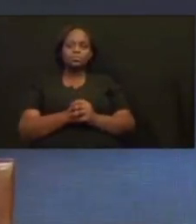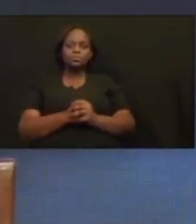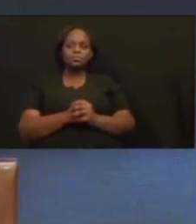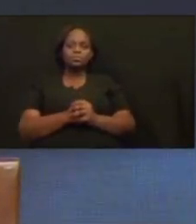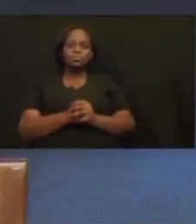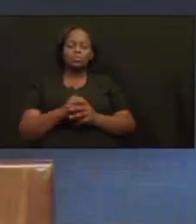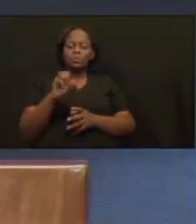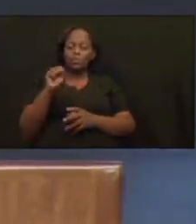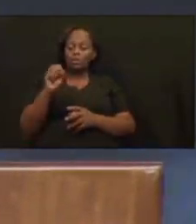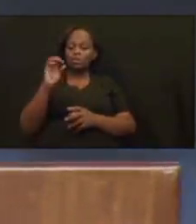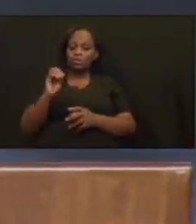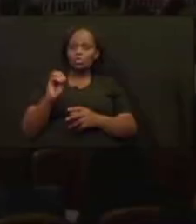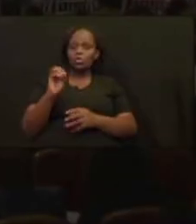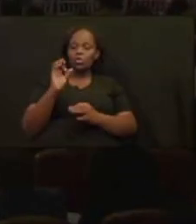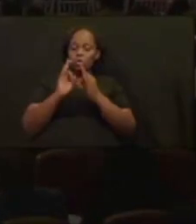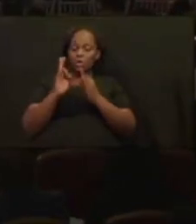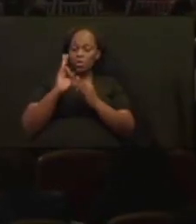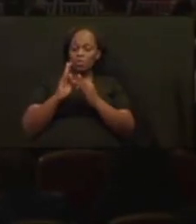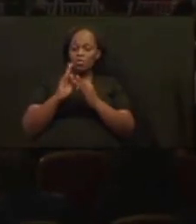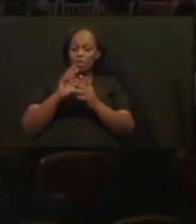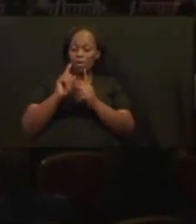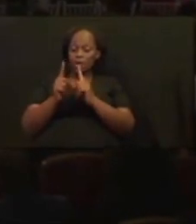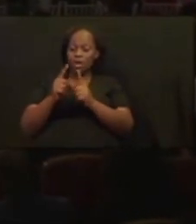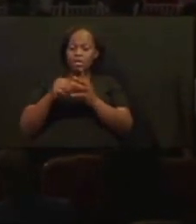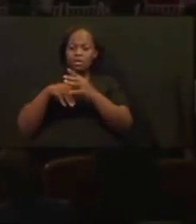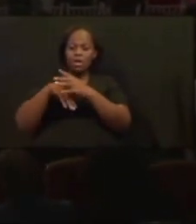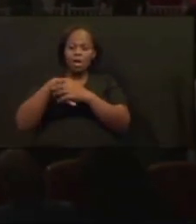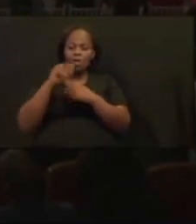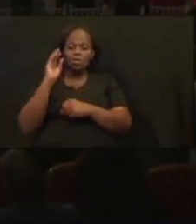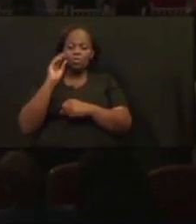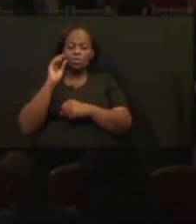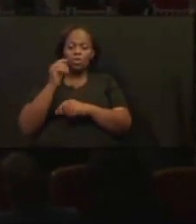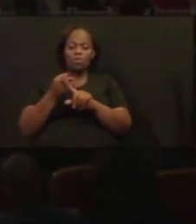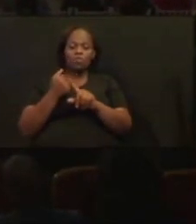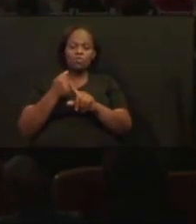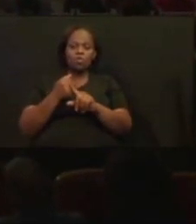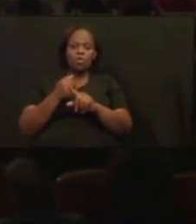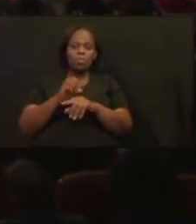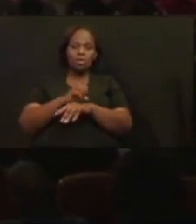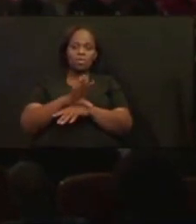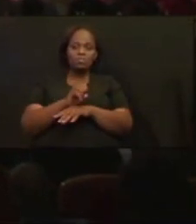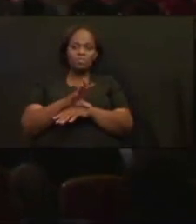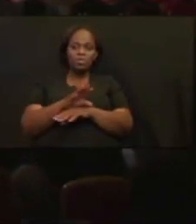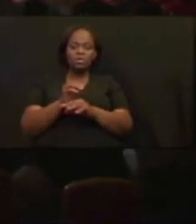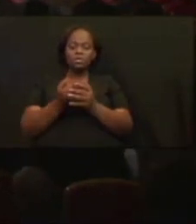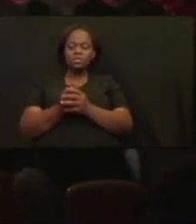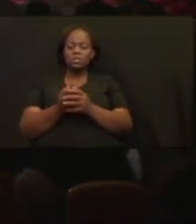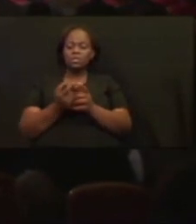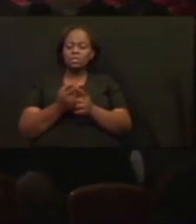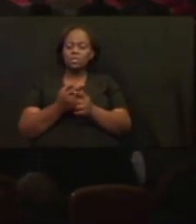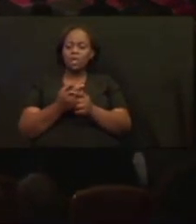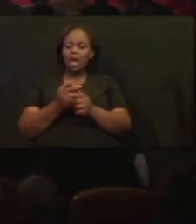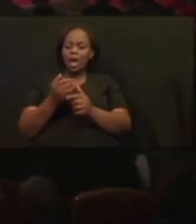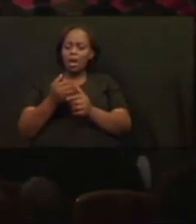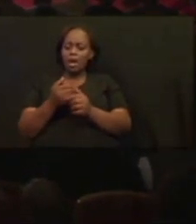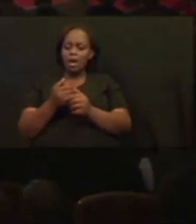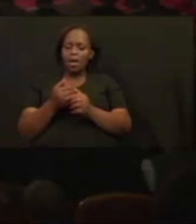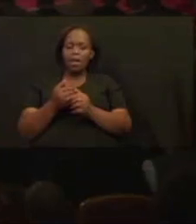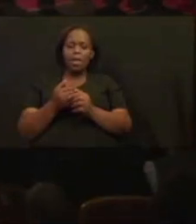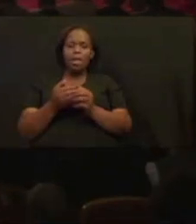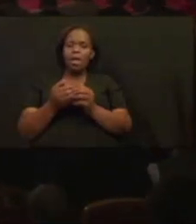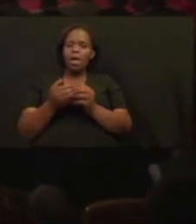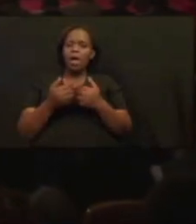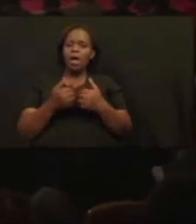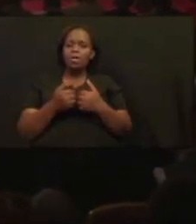So if you run away from influence, if you run away from prayer, there is an intercessor that if you were serious